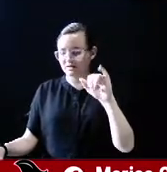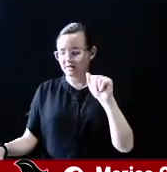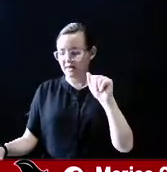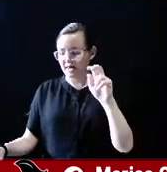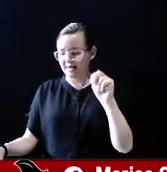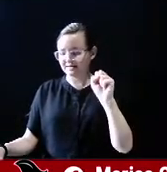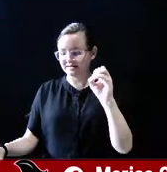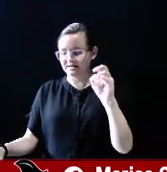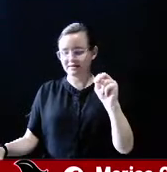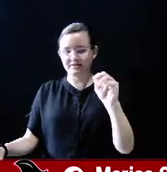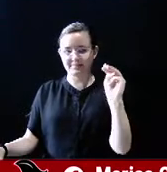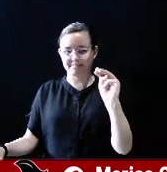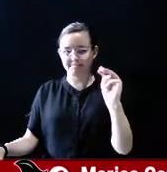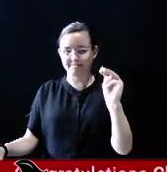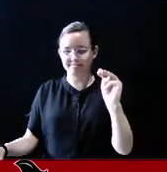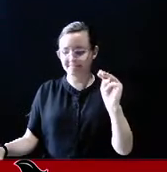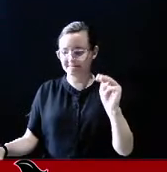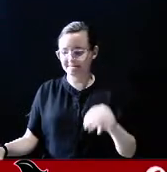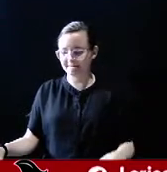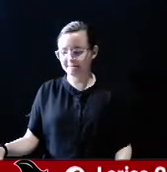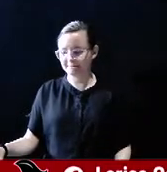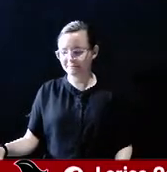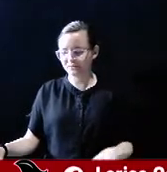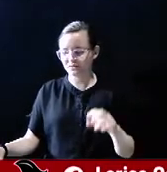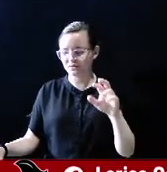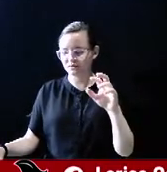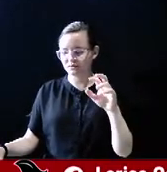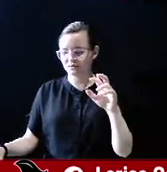Anson O'Neill Mercury.